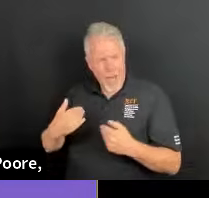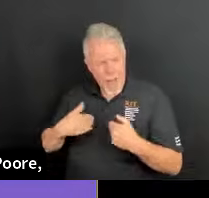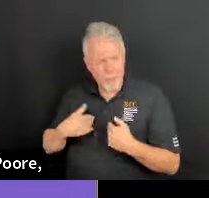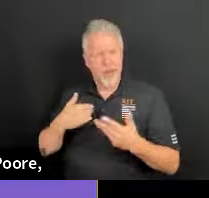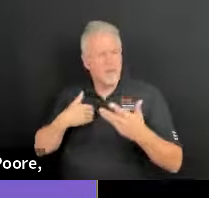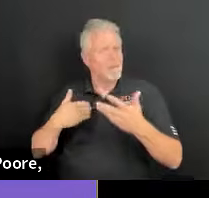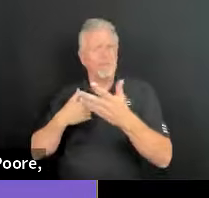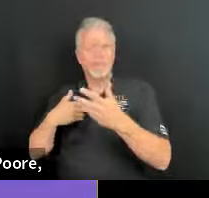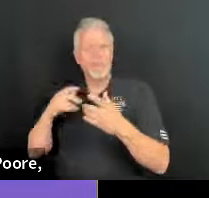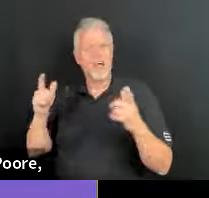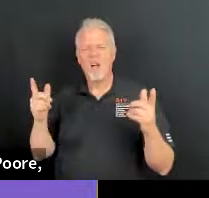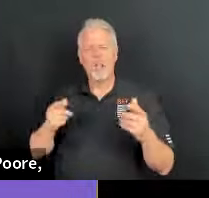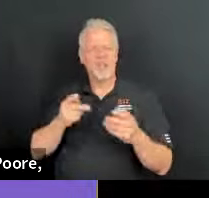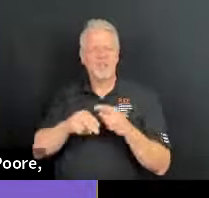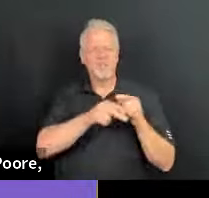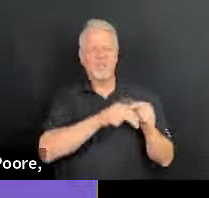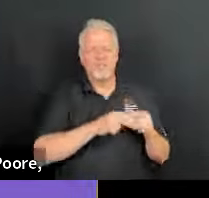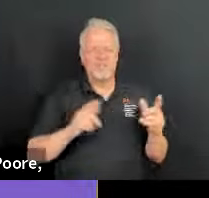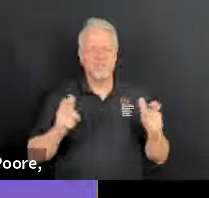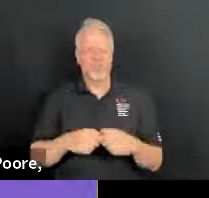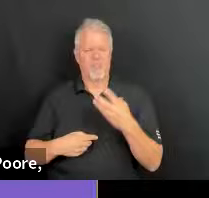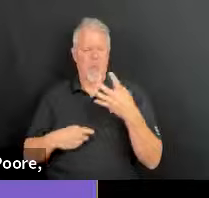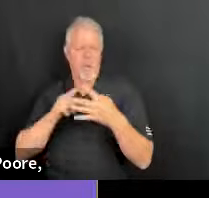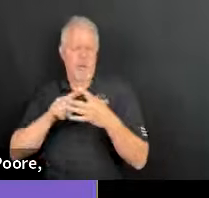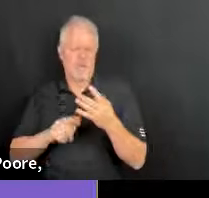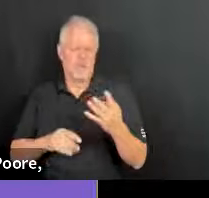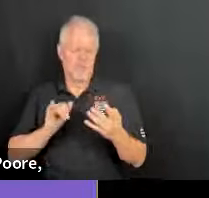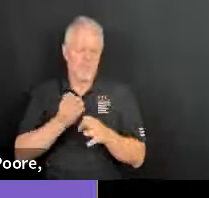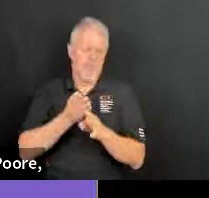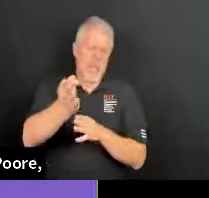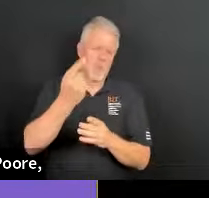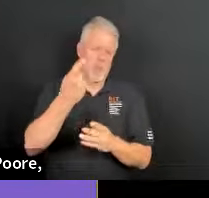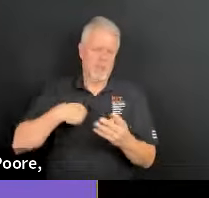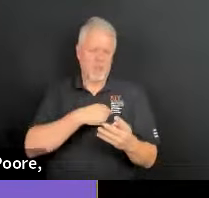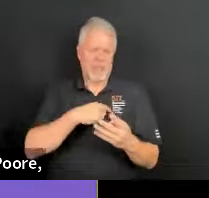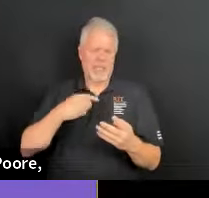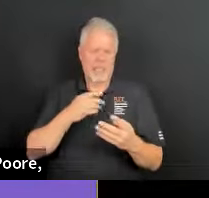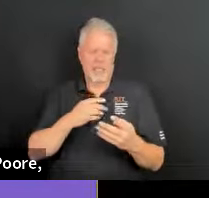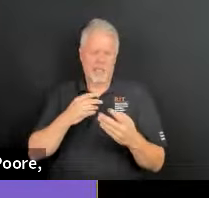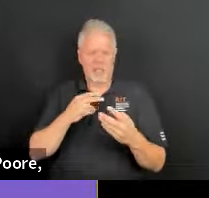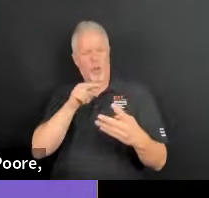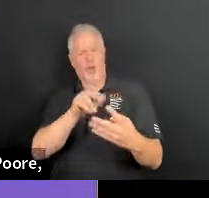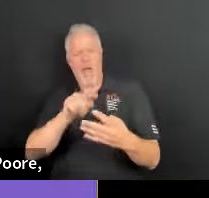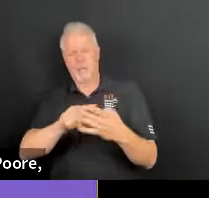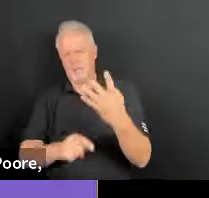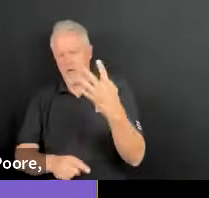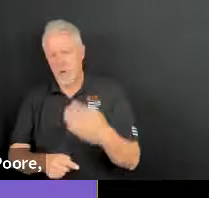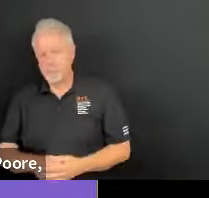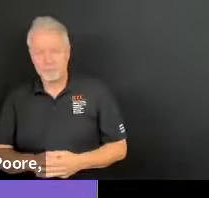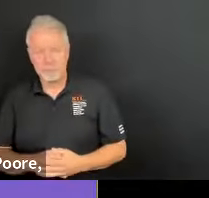believe Washington also has, New Jersey used to have, excuse me, but now we're down to those 4 that I